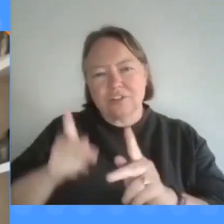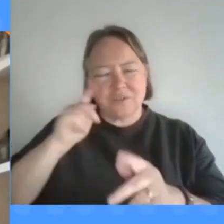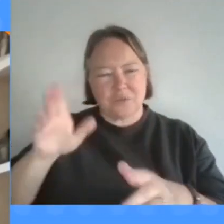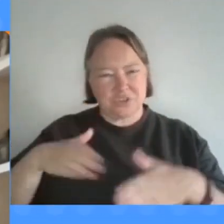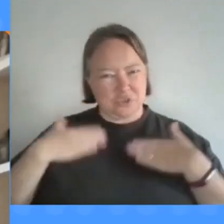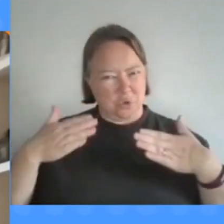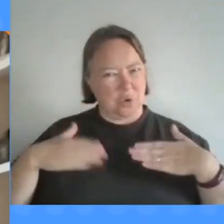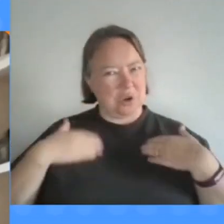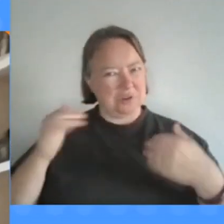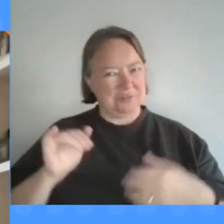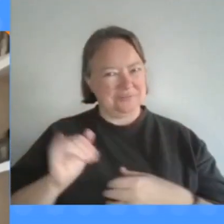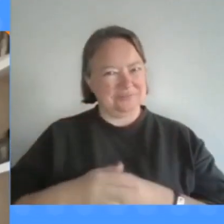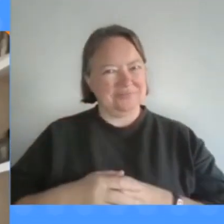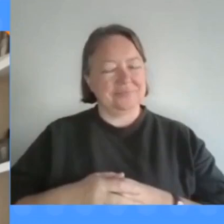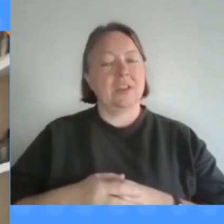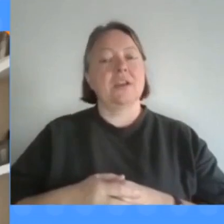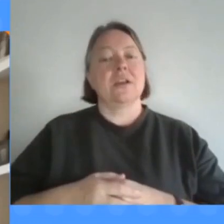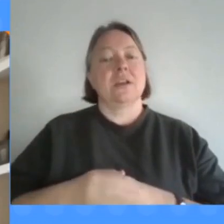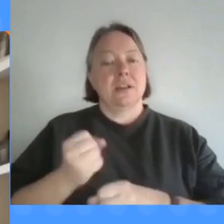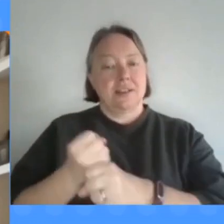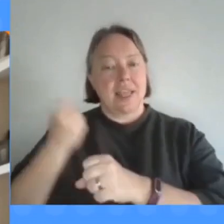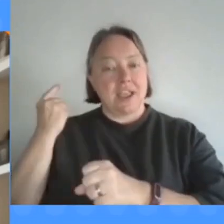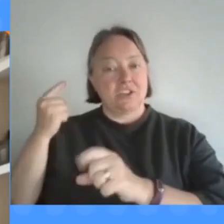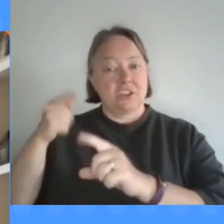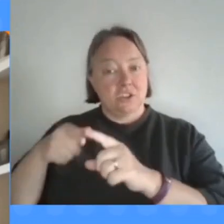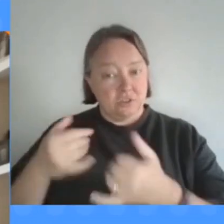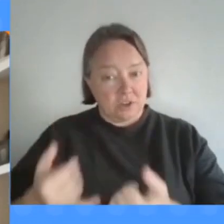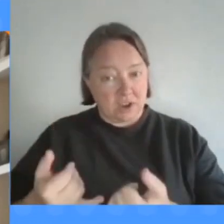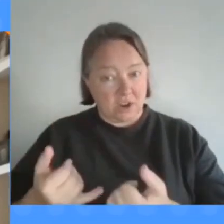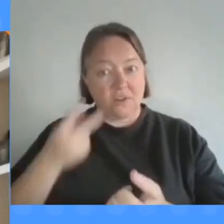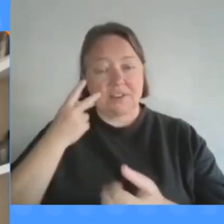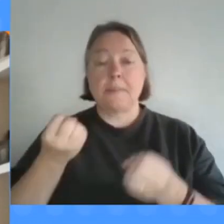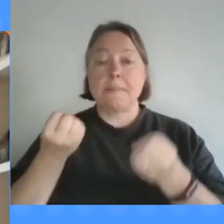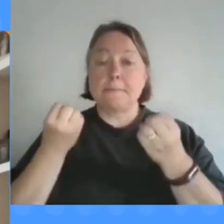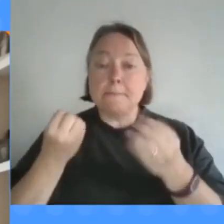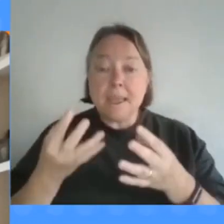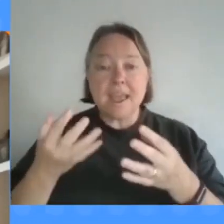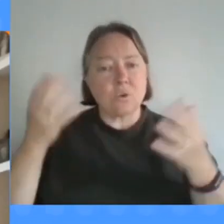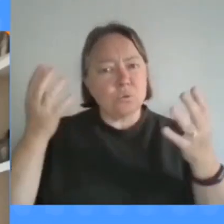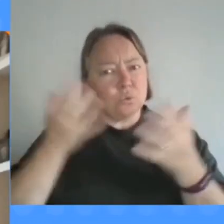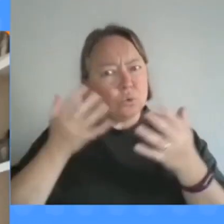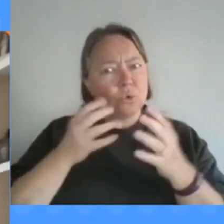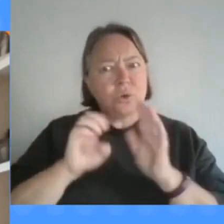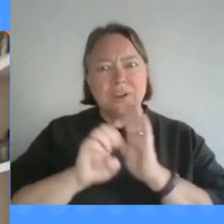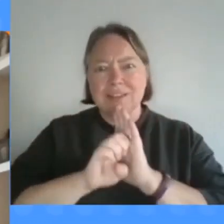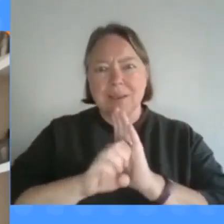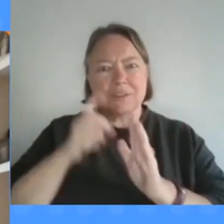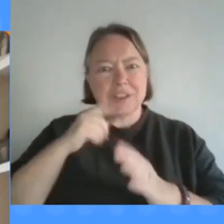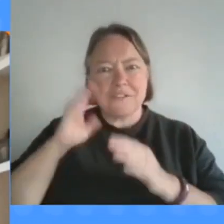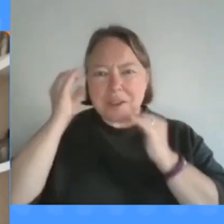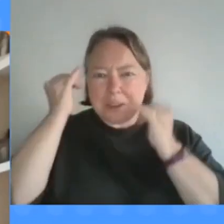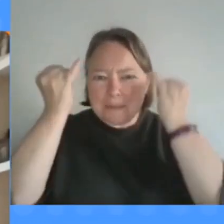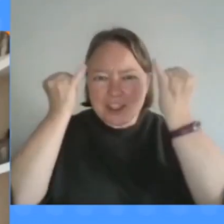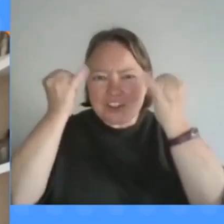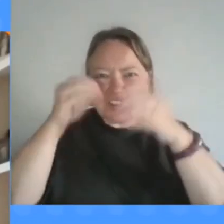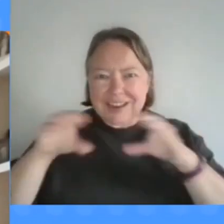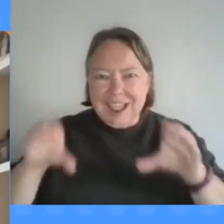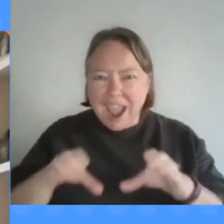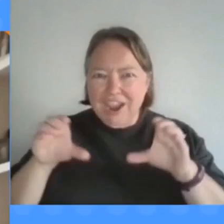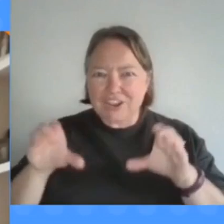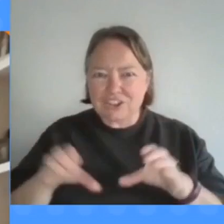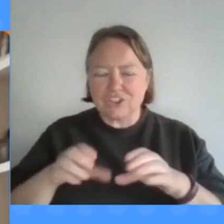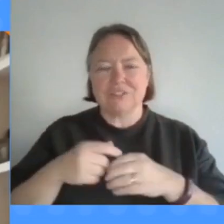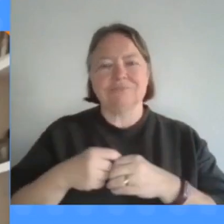joy. Over the past year, I've seen so many incredible examples of imagination in action,